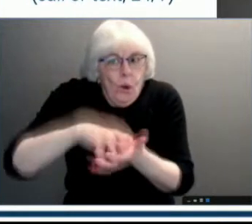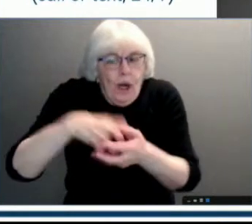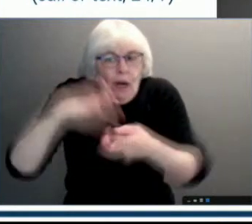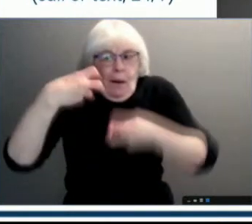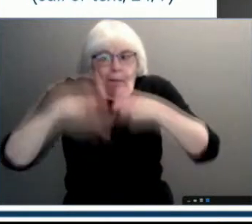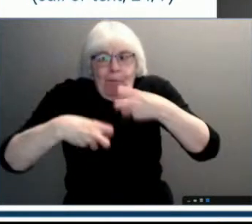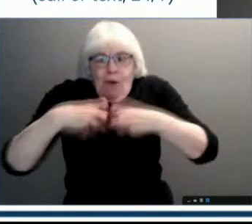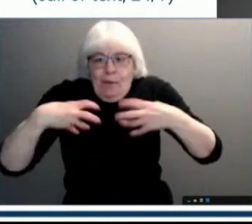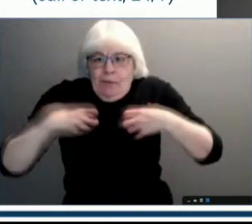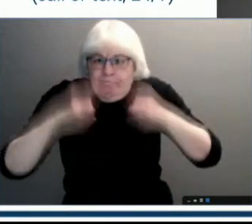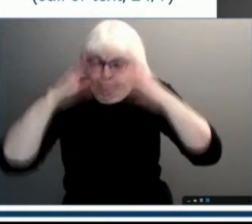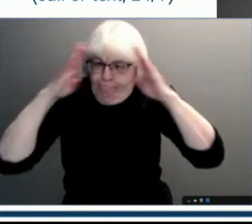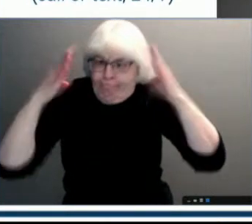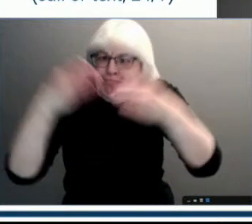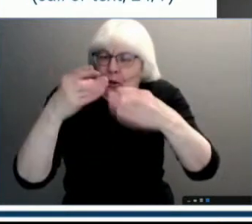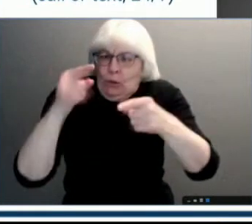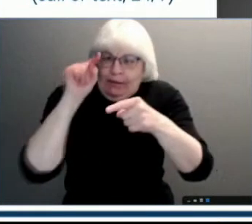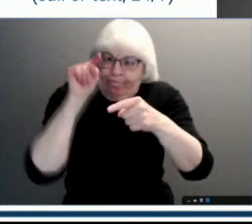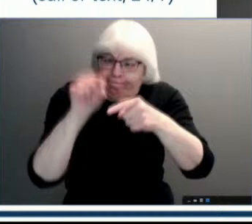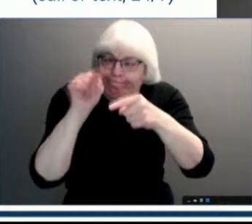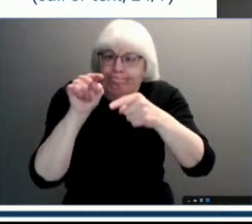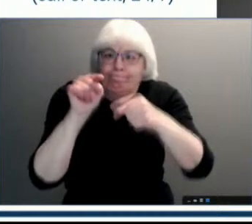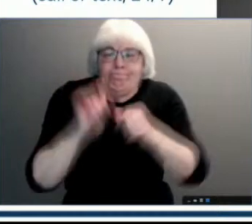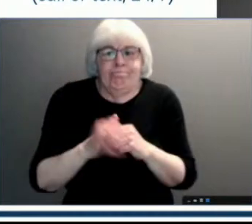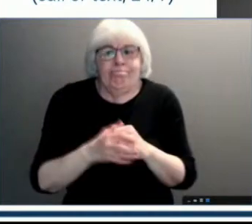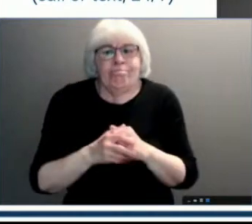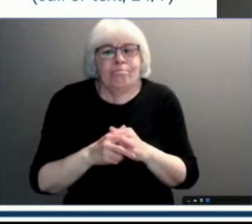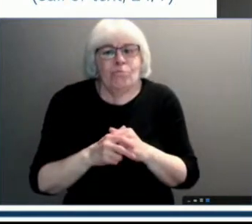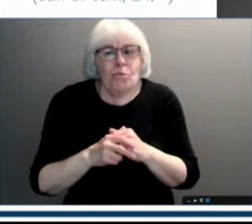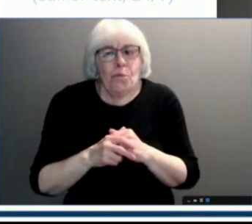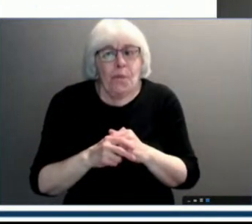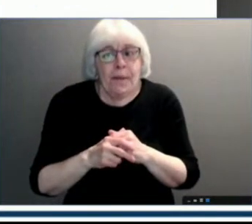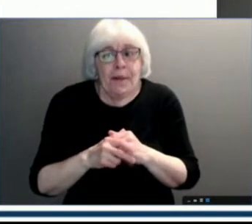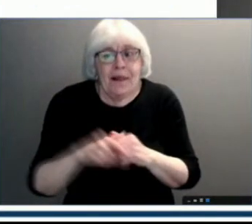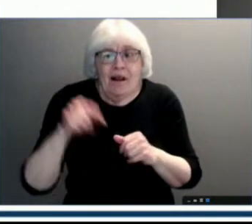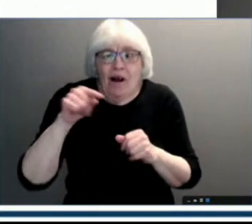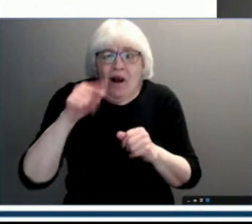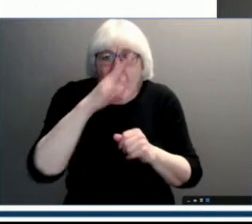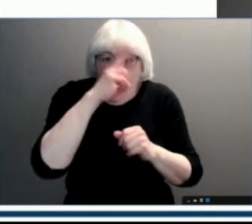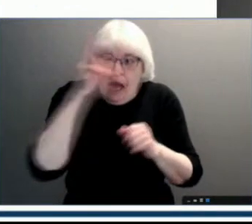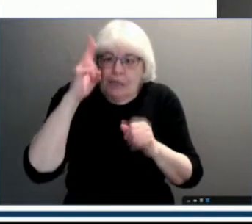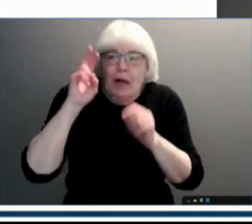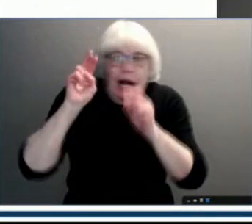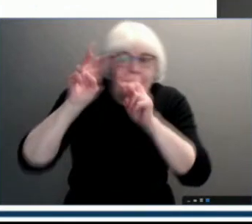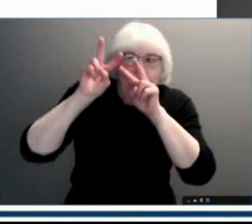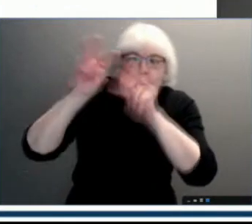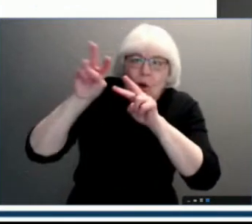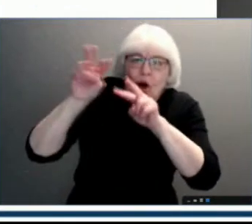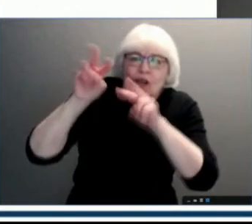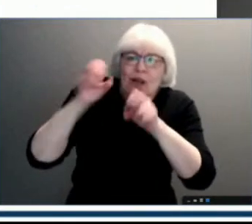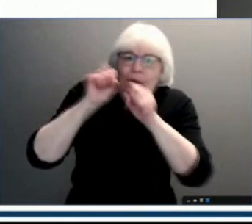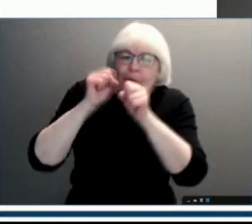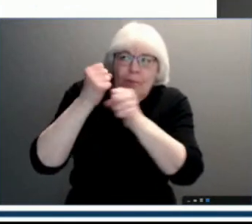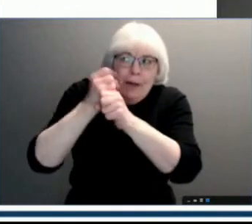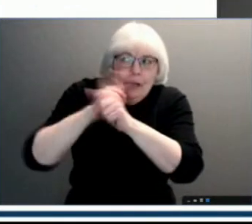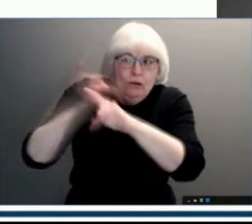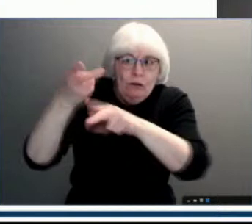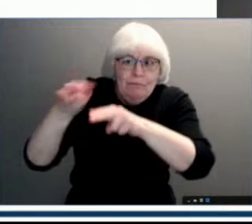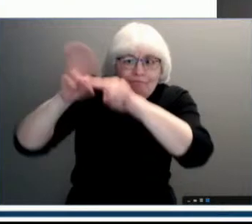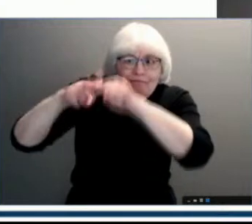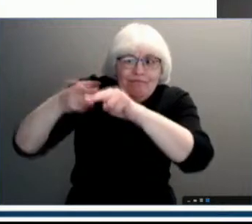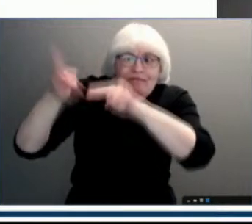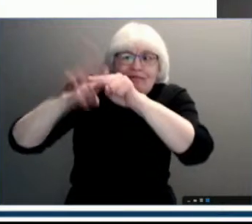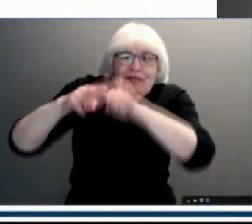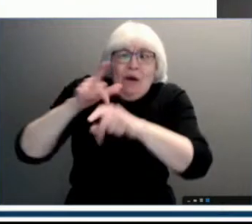system. We do need to pay attention to our hospitalizational numbers and those who are getting the most severely ill, far more than daily